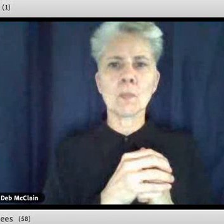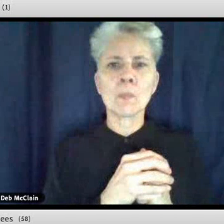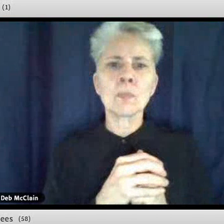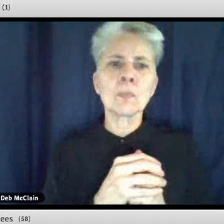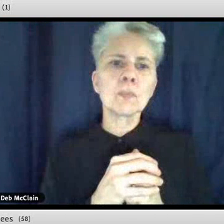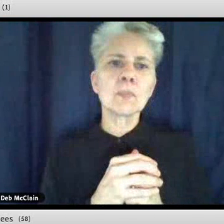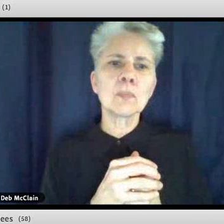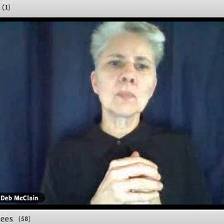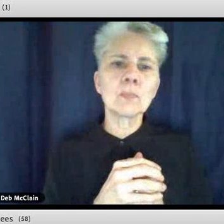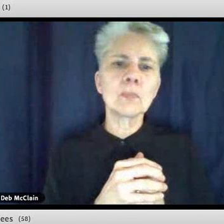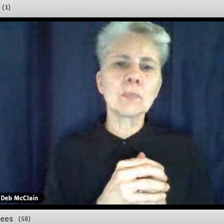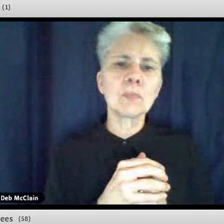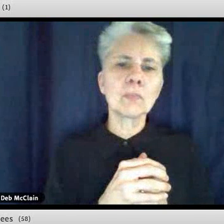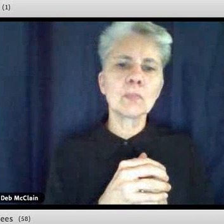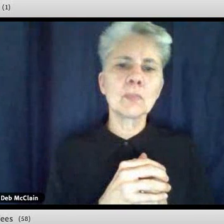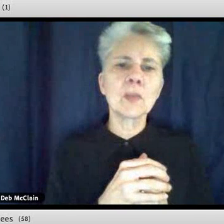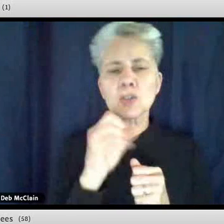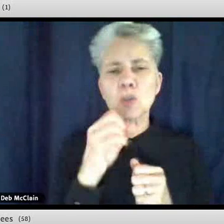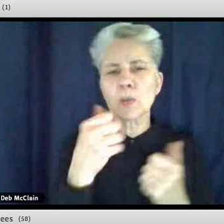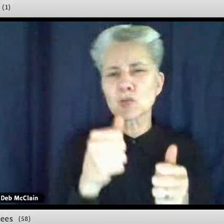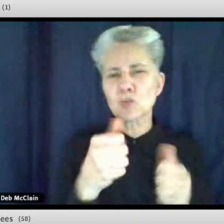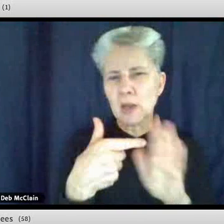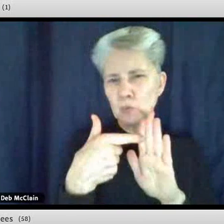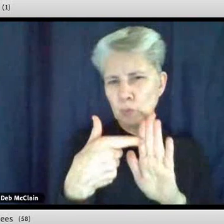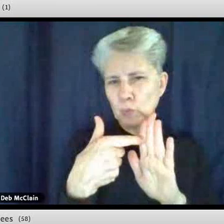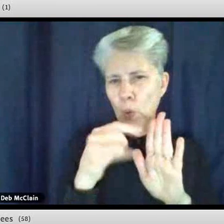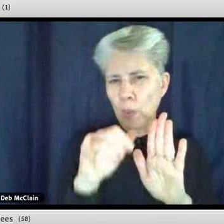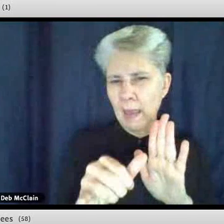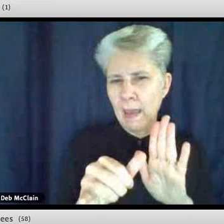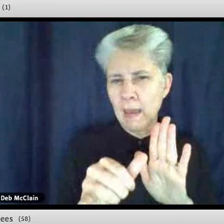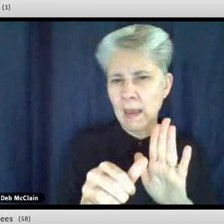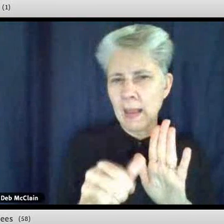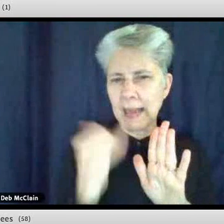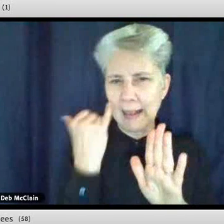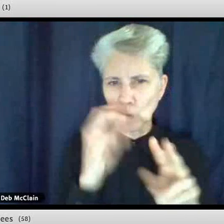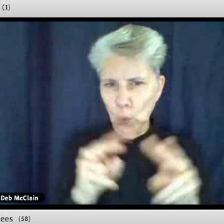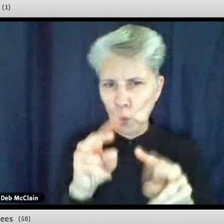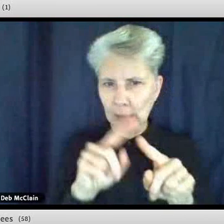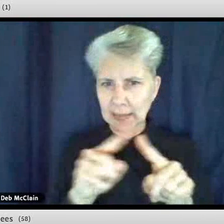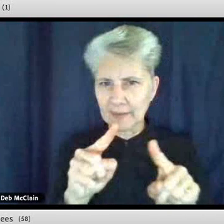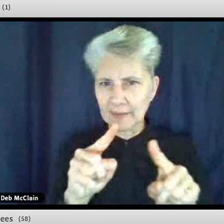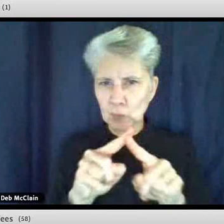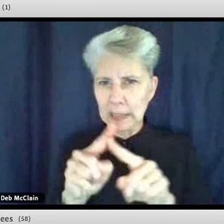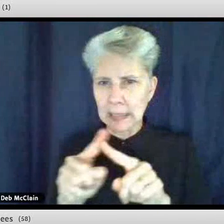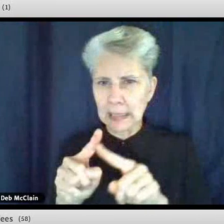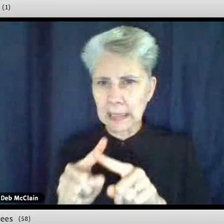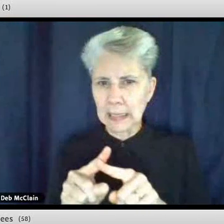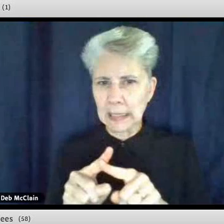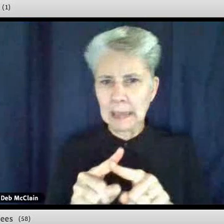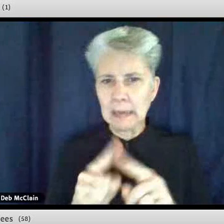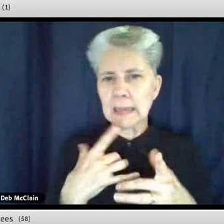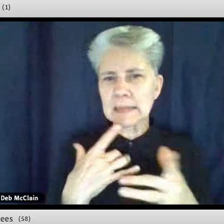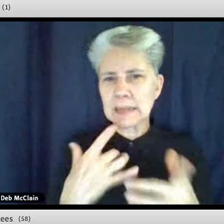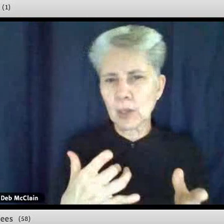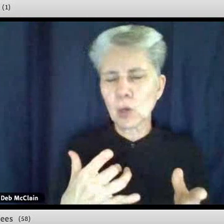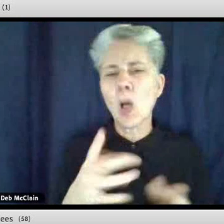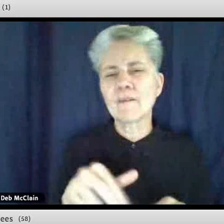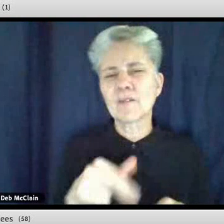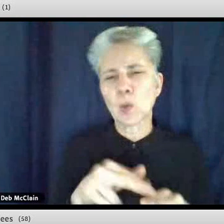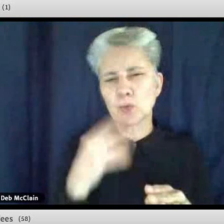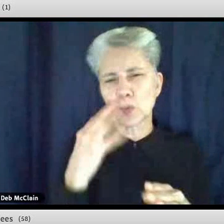It's so it's trying to say that, you know, that if you look at the different atypical illnesses